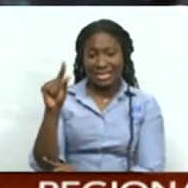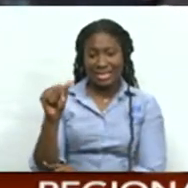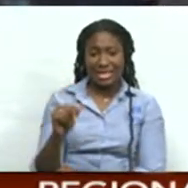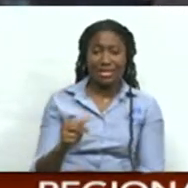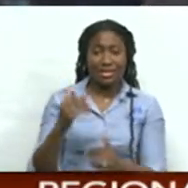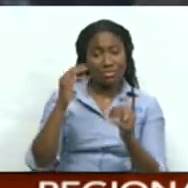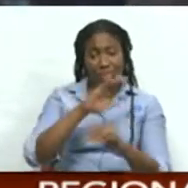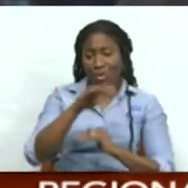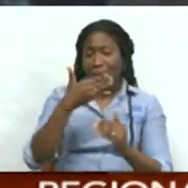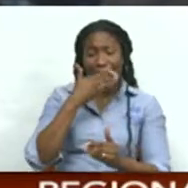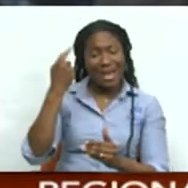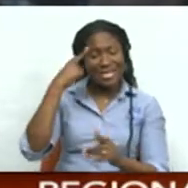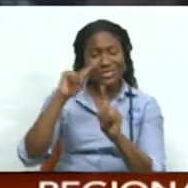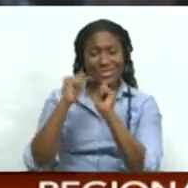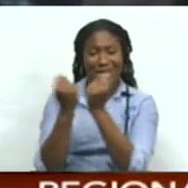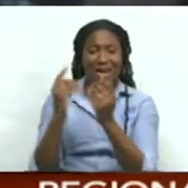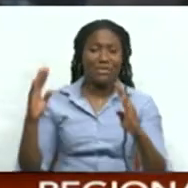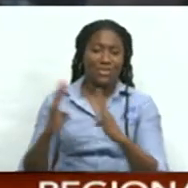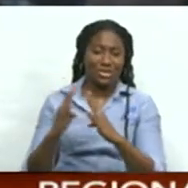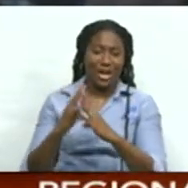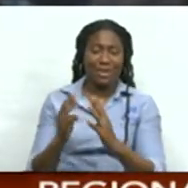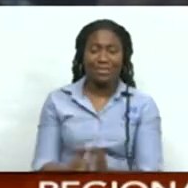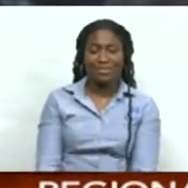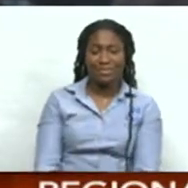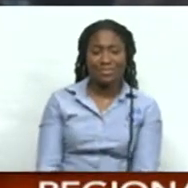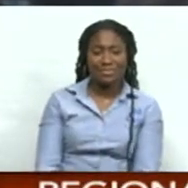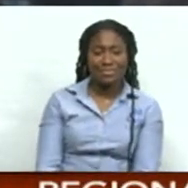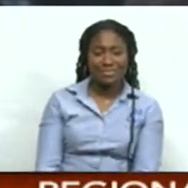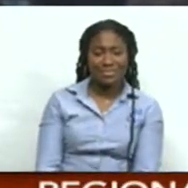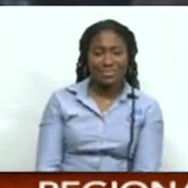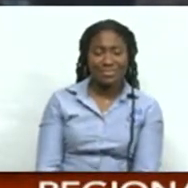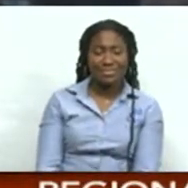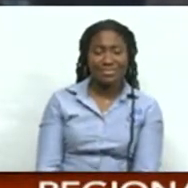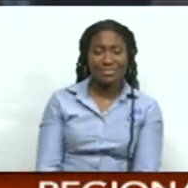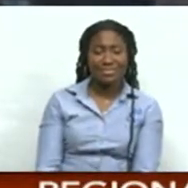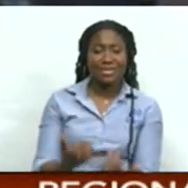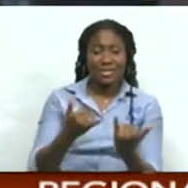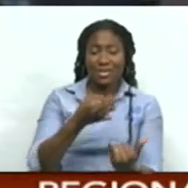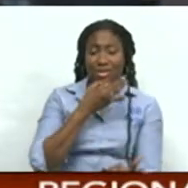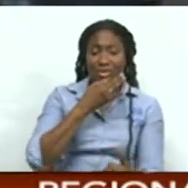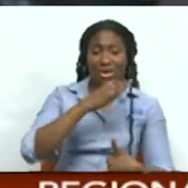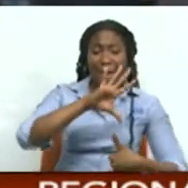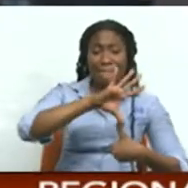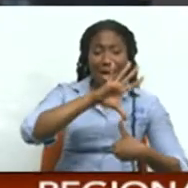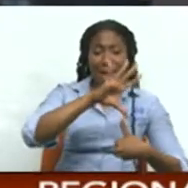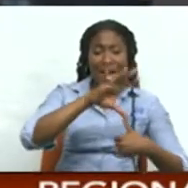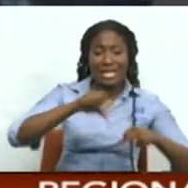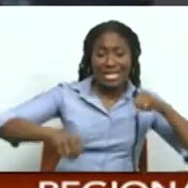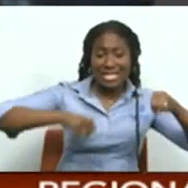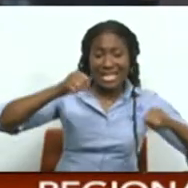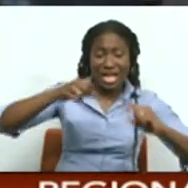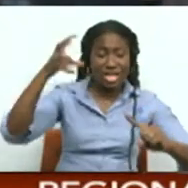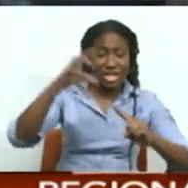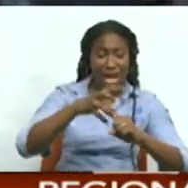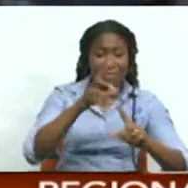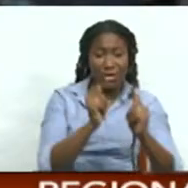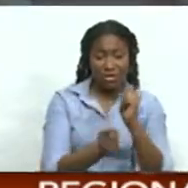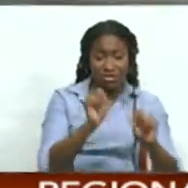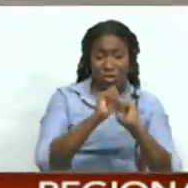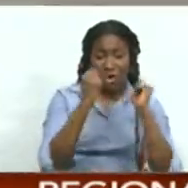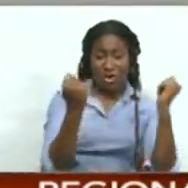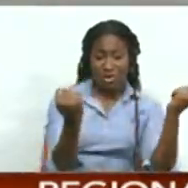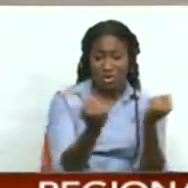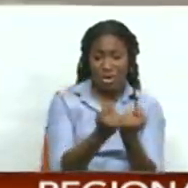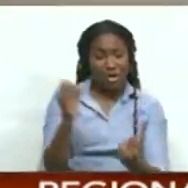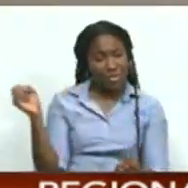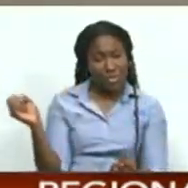our futsal soccer warriors. Now, on the heels of the Pan American Track Cycling Championships, Team TTO is back on the velodrome, this